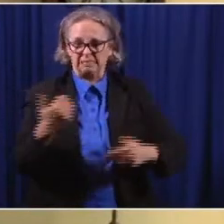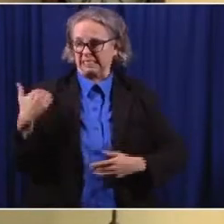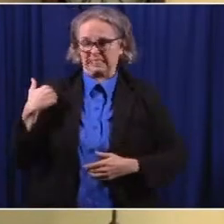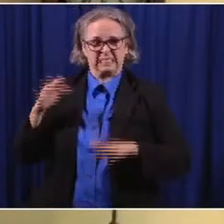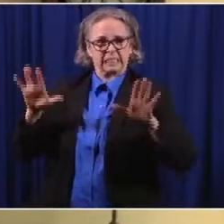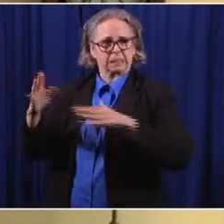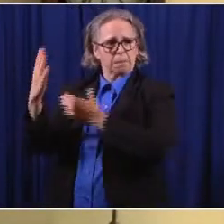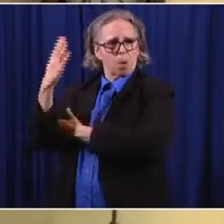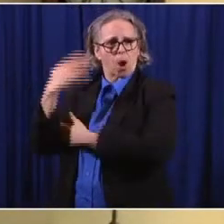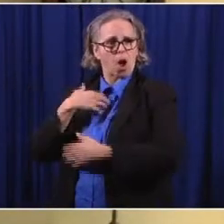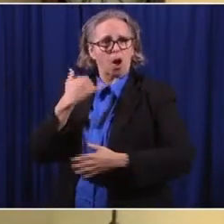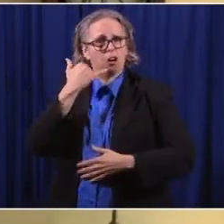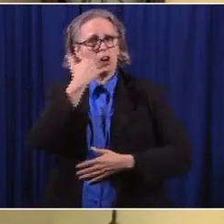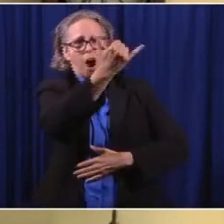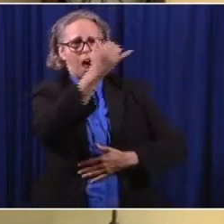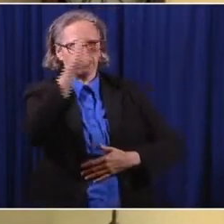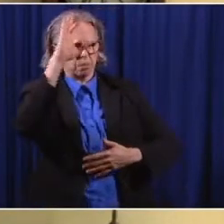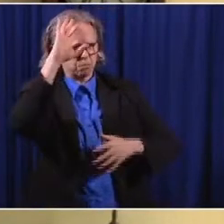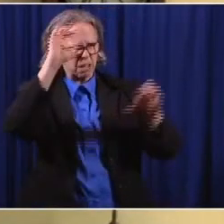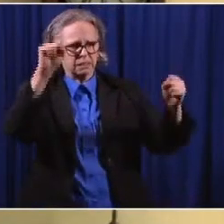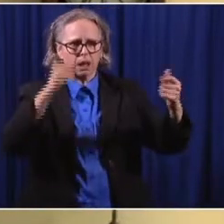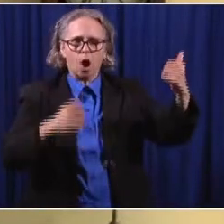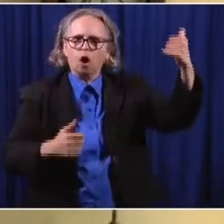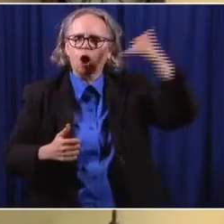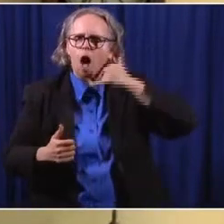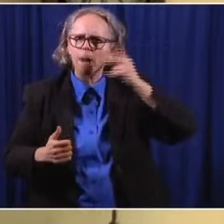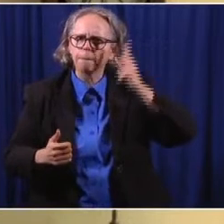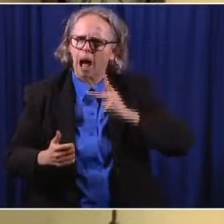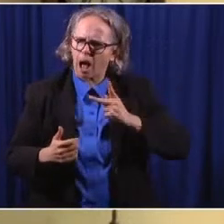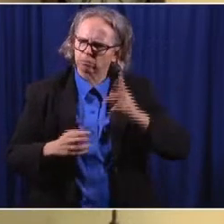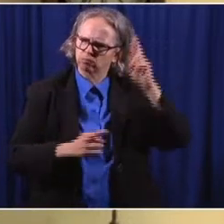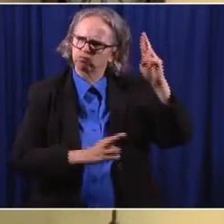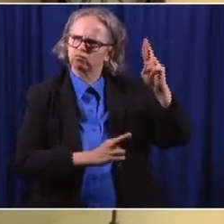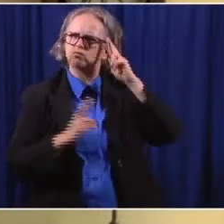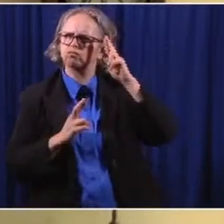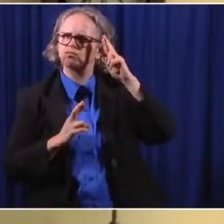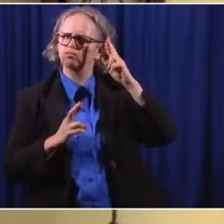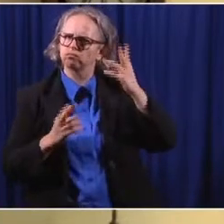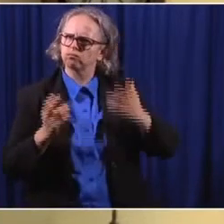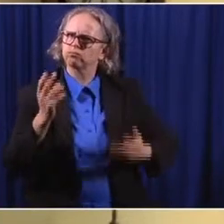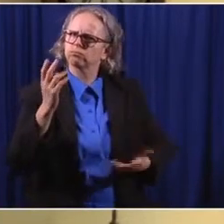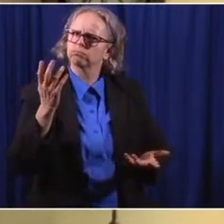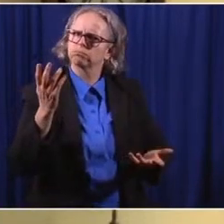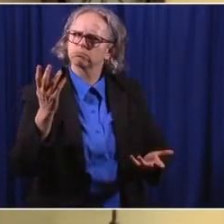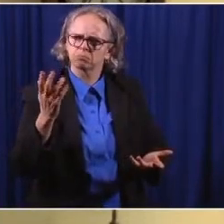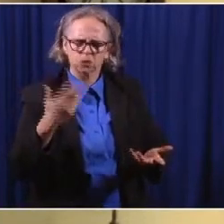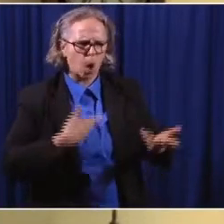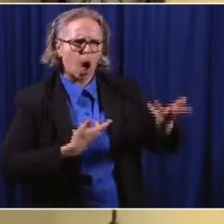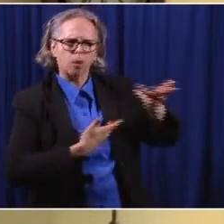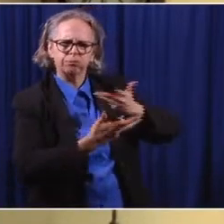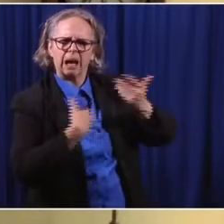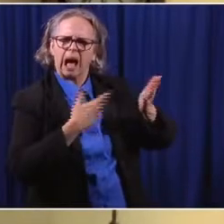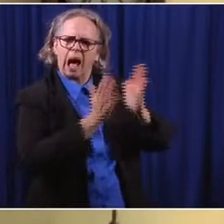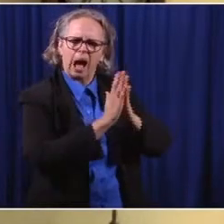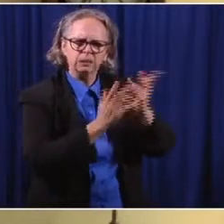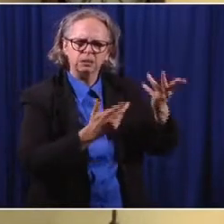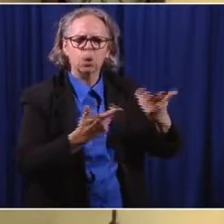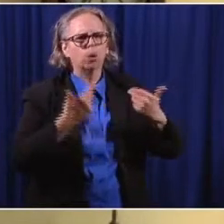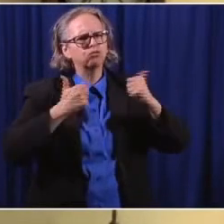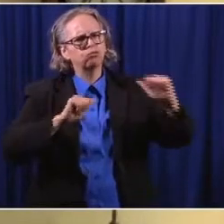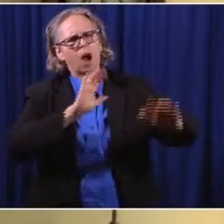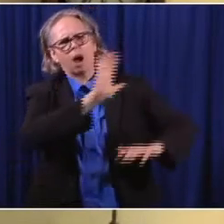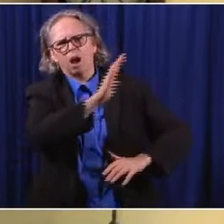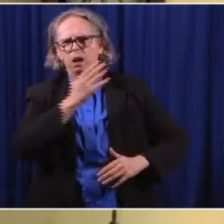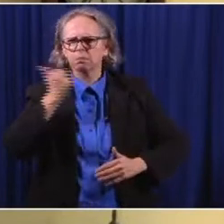we move forward on this a little quicker? But whatever we've asked them to do, they have tried to do. They haven't been able to do everything, but